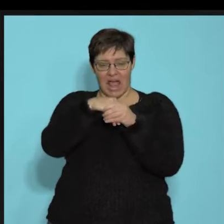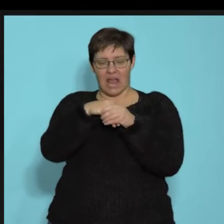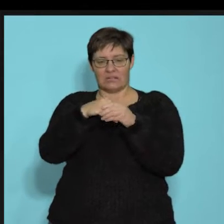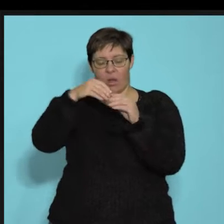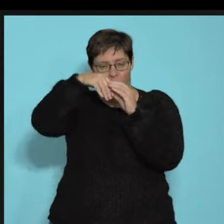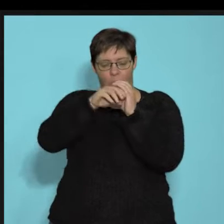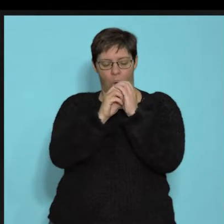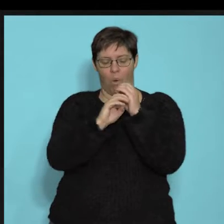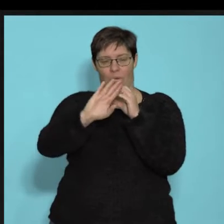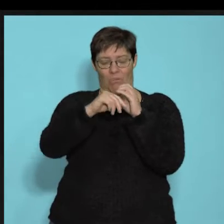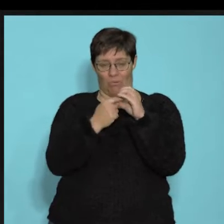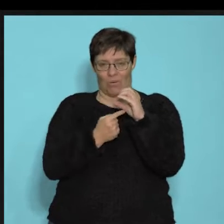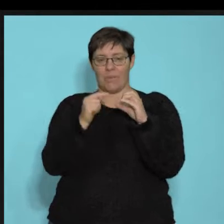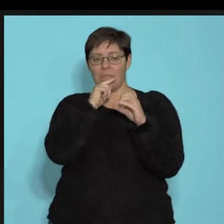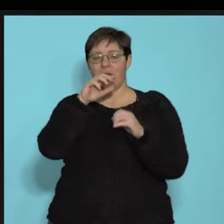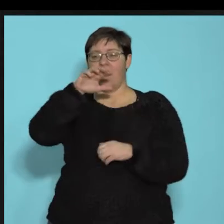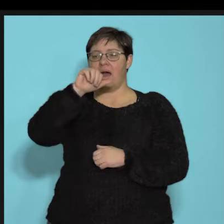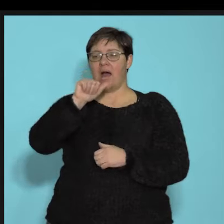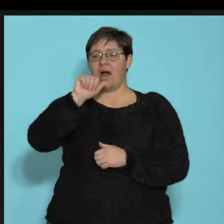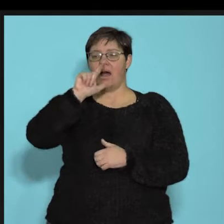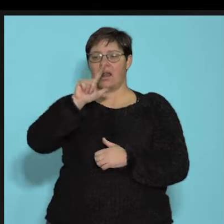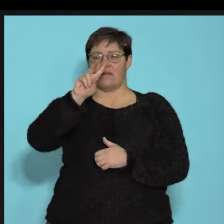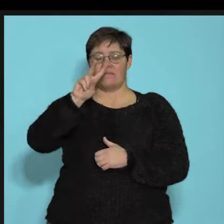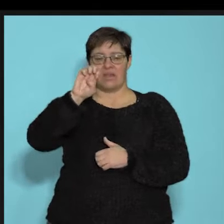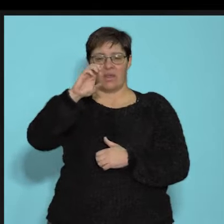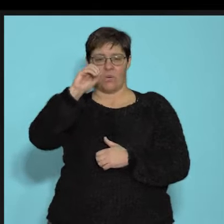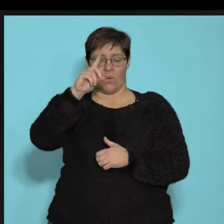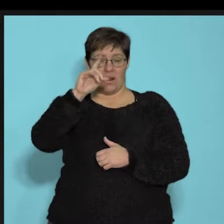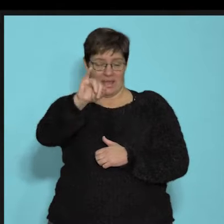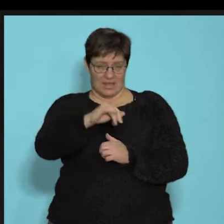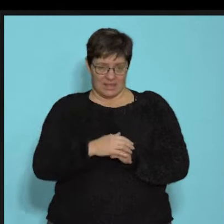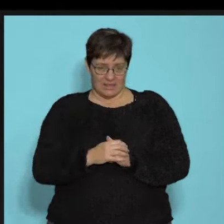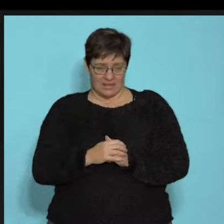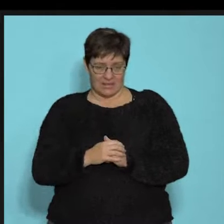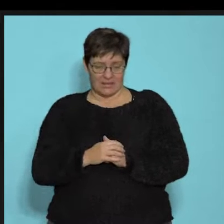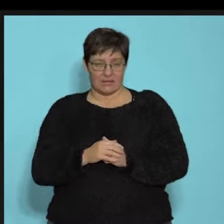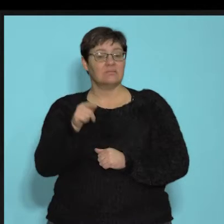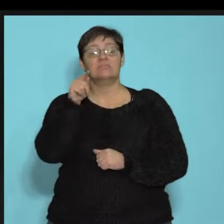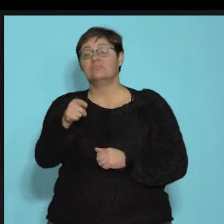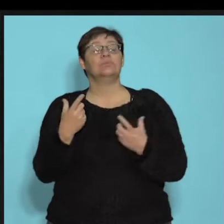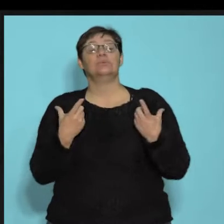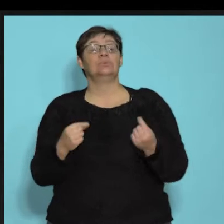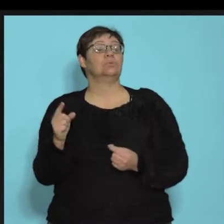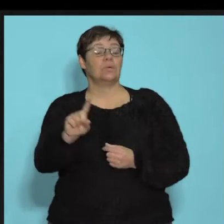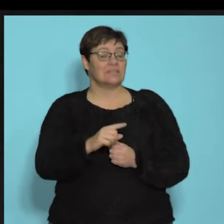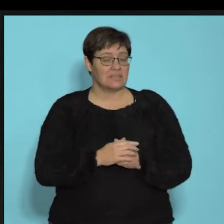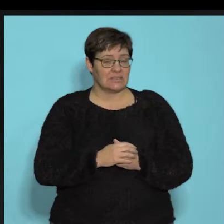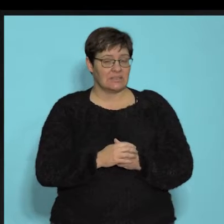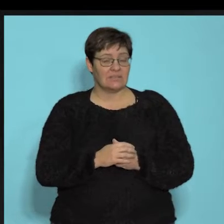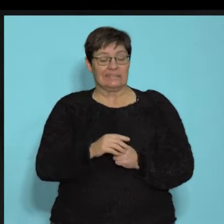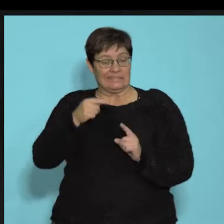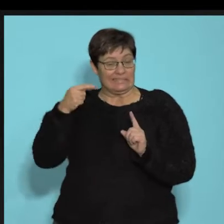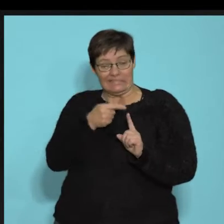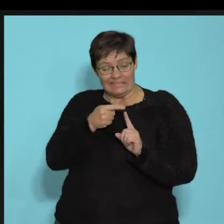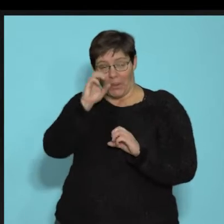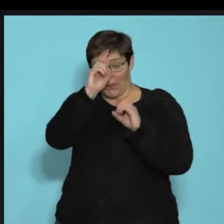and they are called the alveoli. And this, you see, here's the tubes. And what they're going to do is these